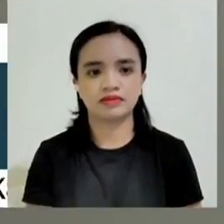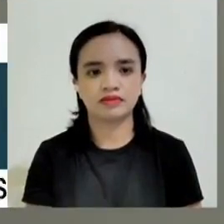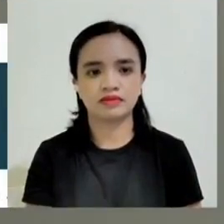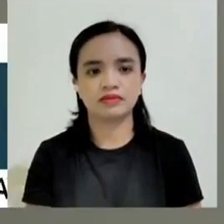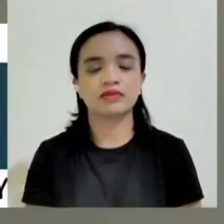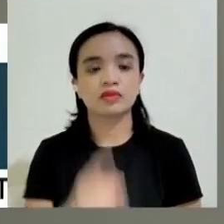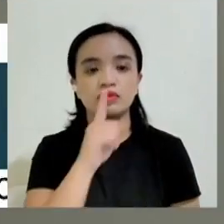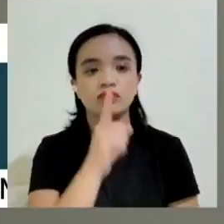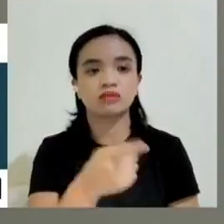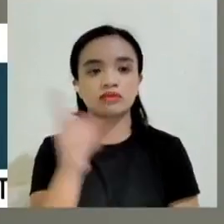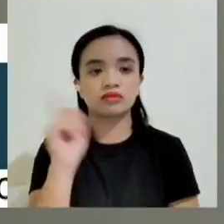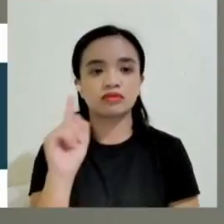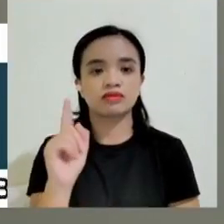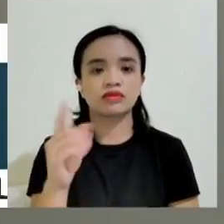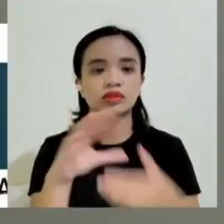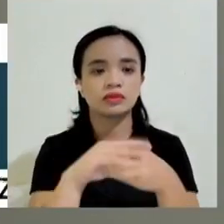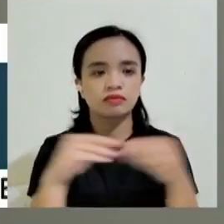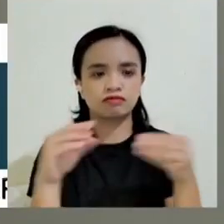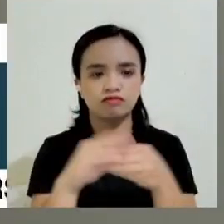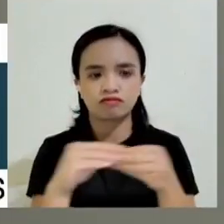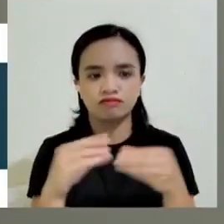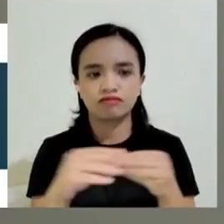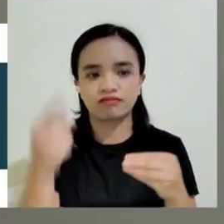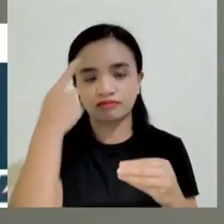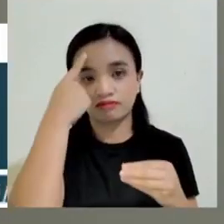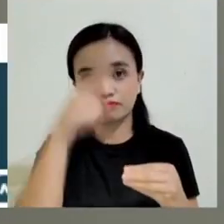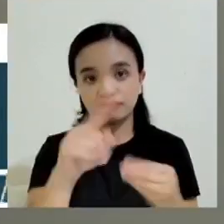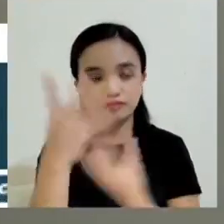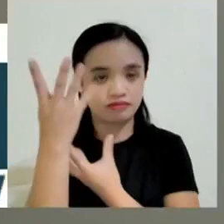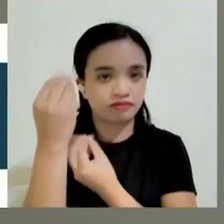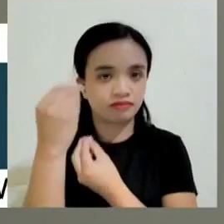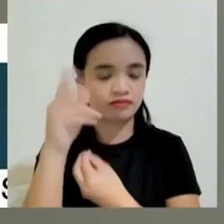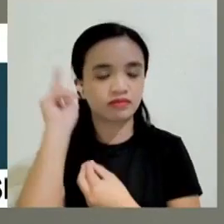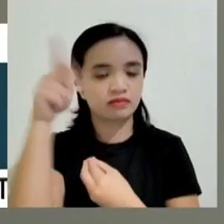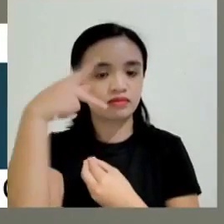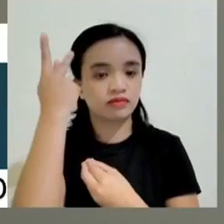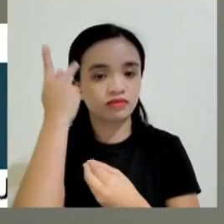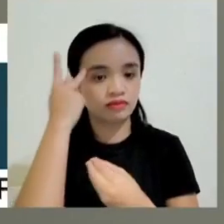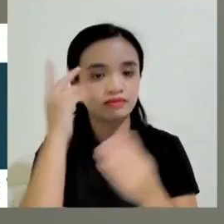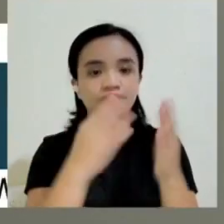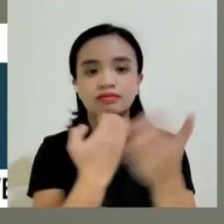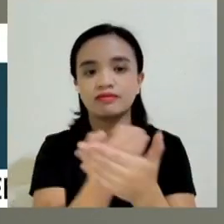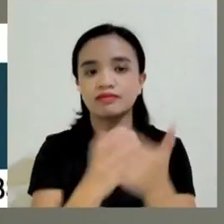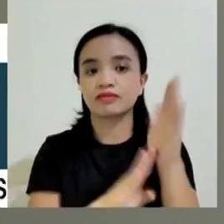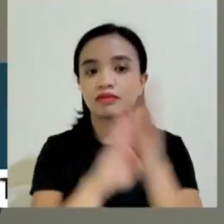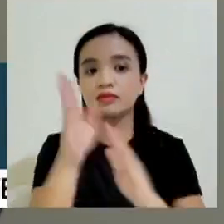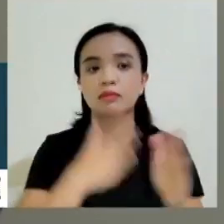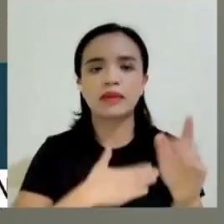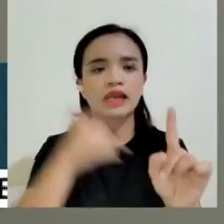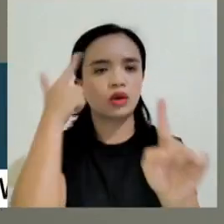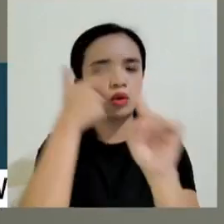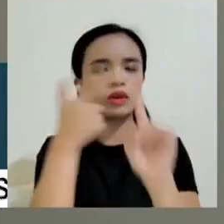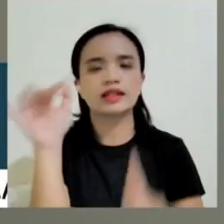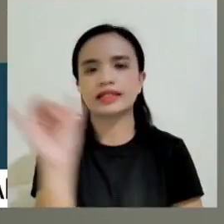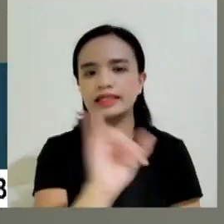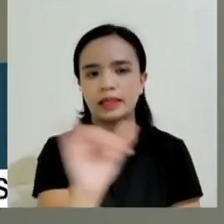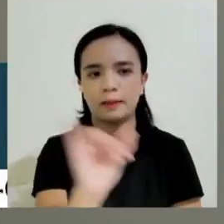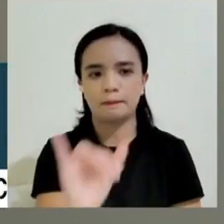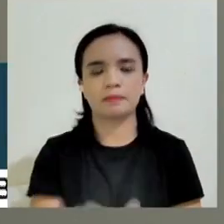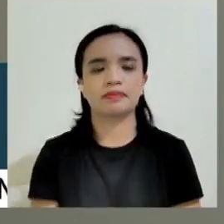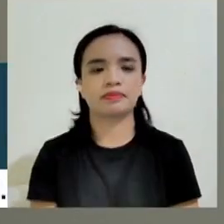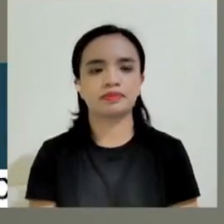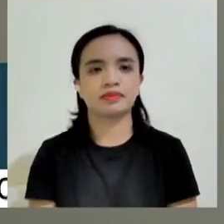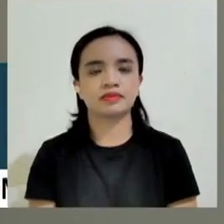interest story or the latest political or economic developments, my goal is the same: to convey